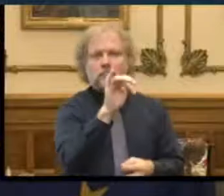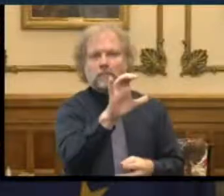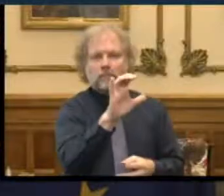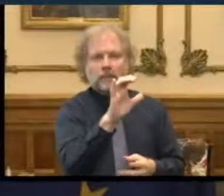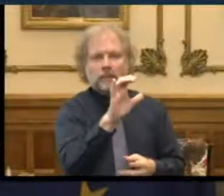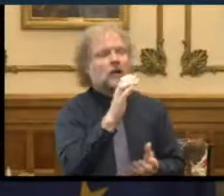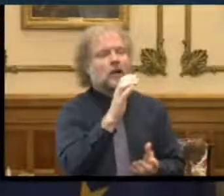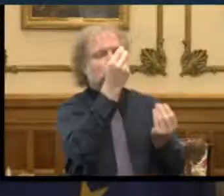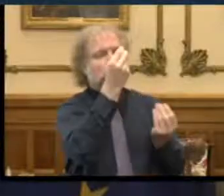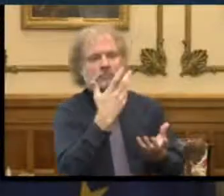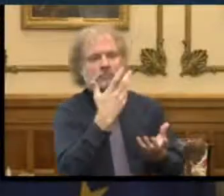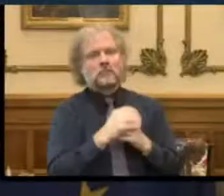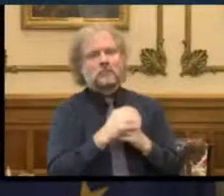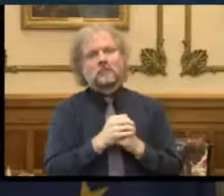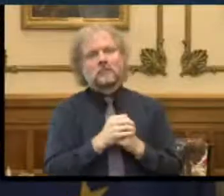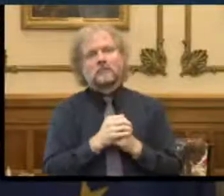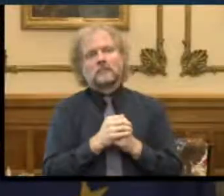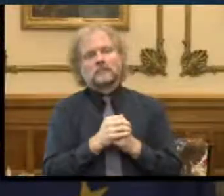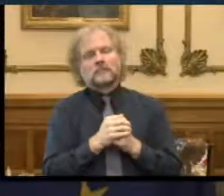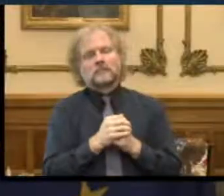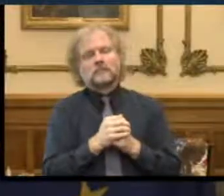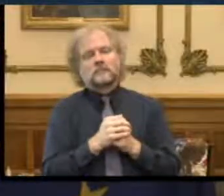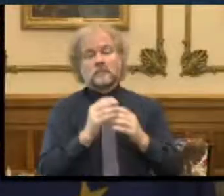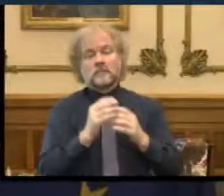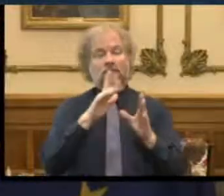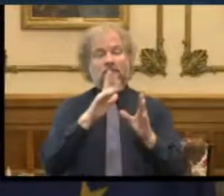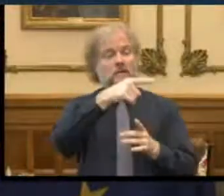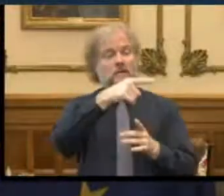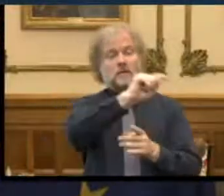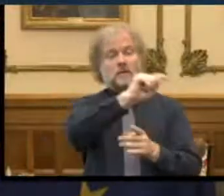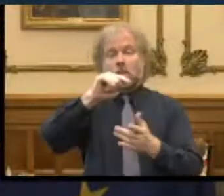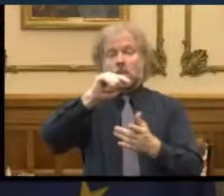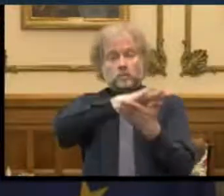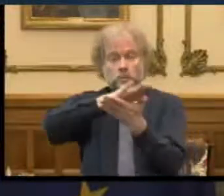their input. It's obviously our schools